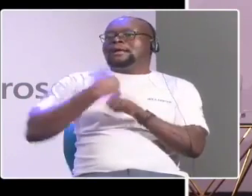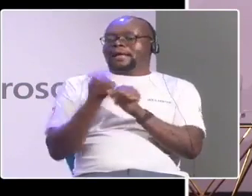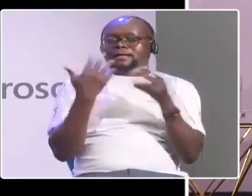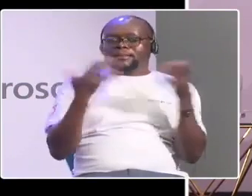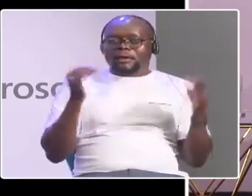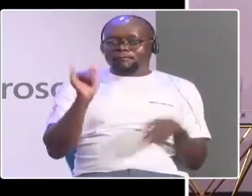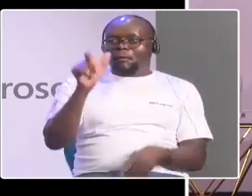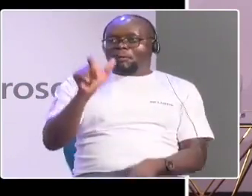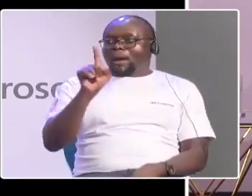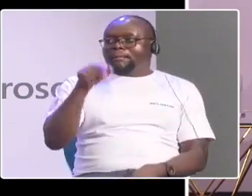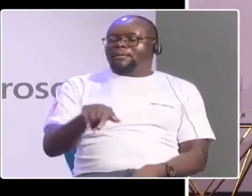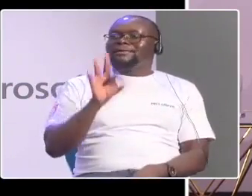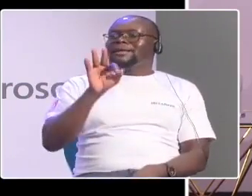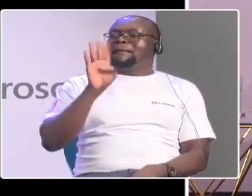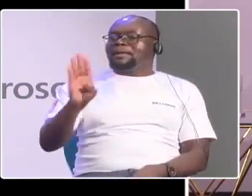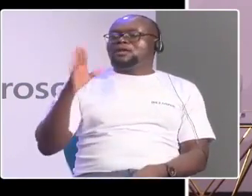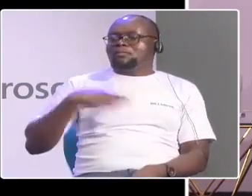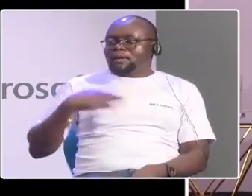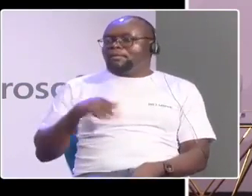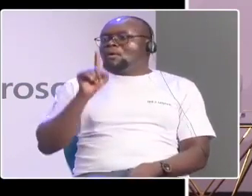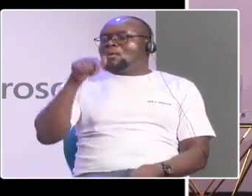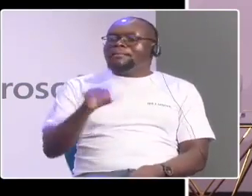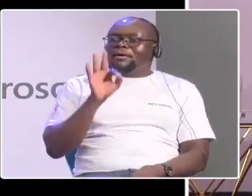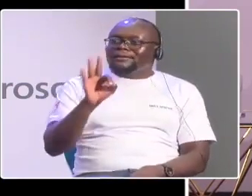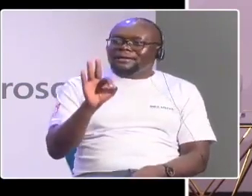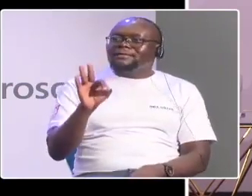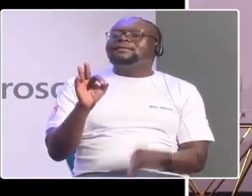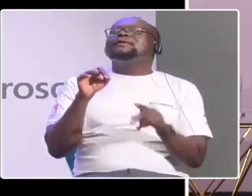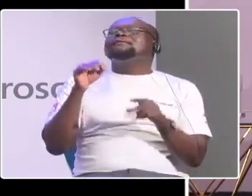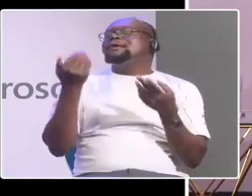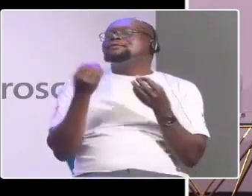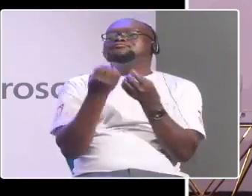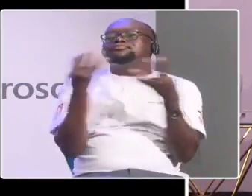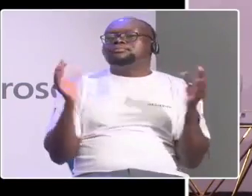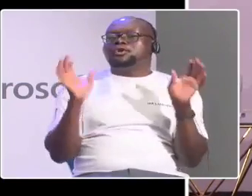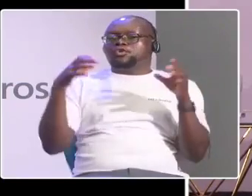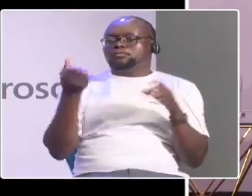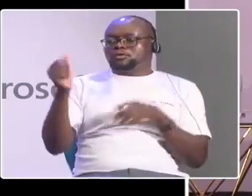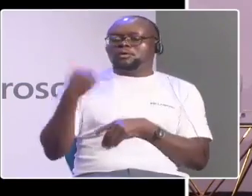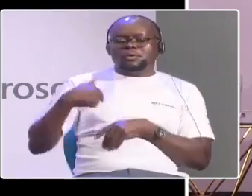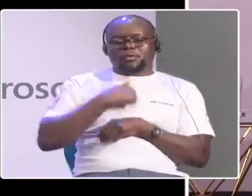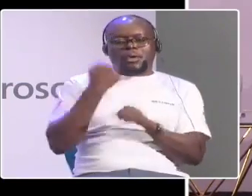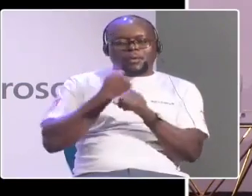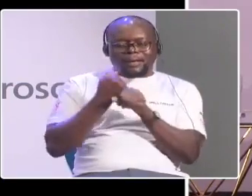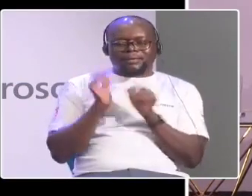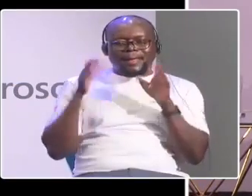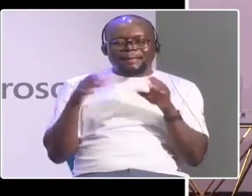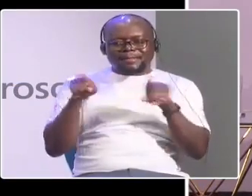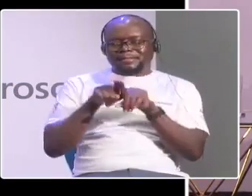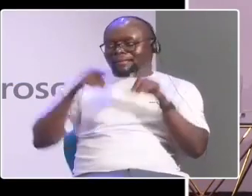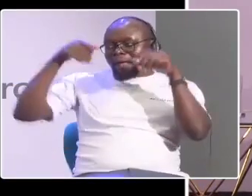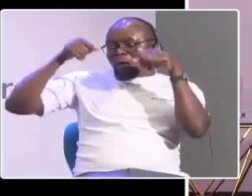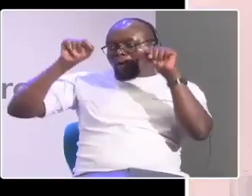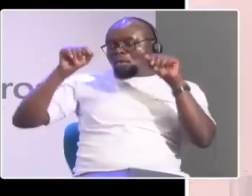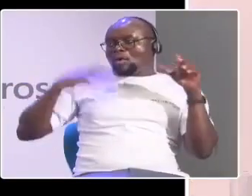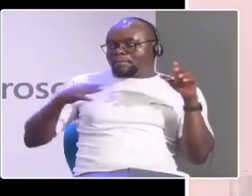product for 1.3 billion people. It's 1.3 very fragmented groups. And so if you're dealing in a company like Google